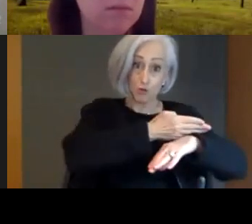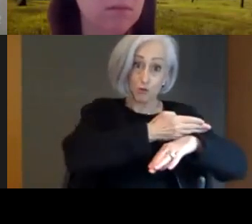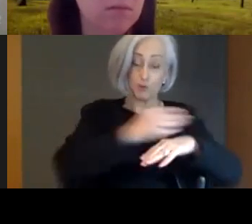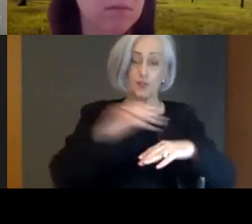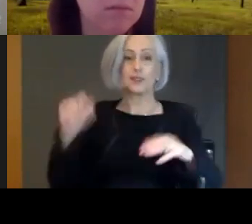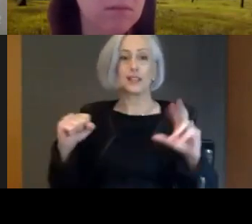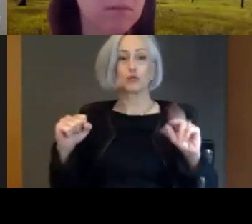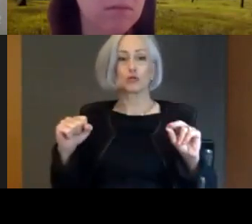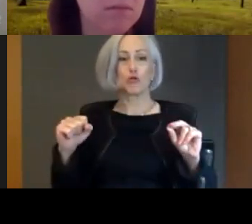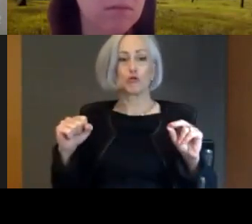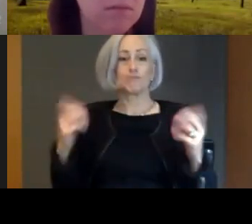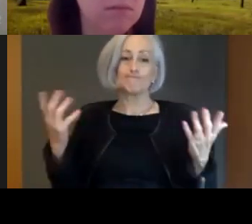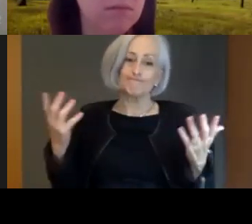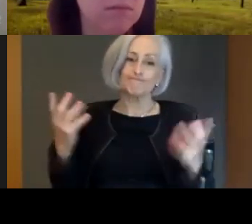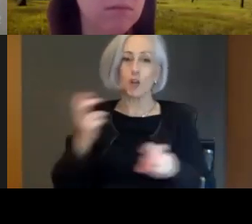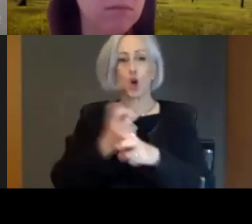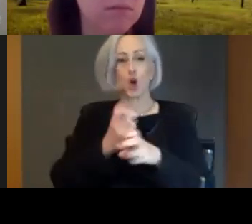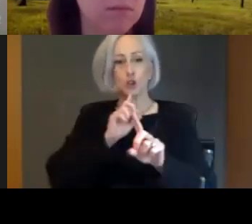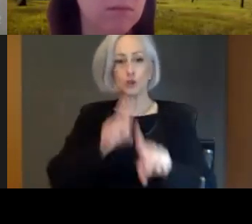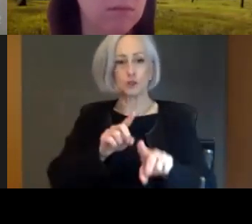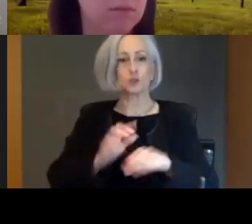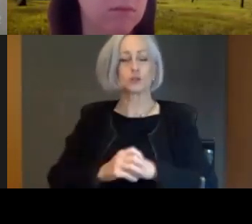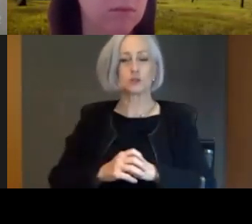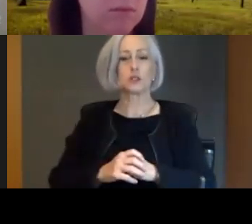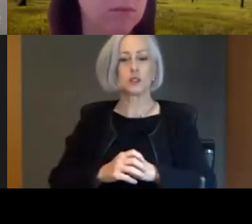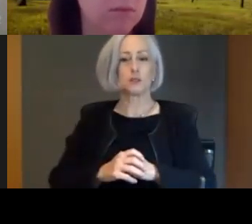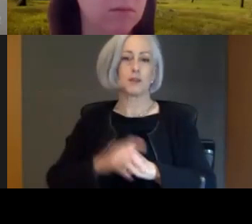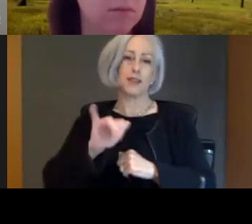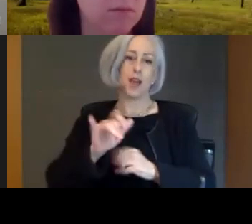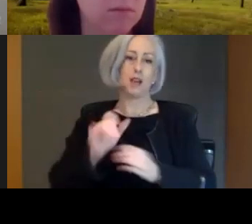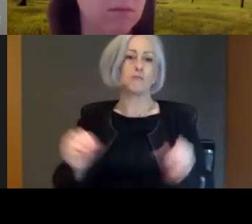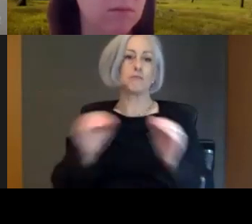to answer, but I think that's a more relevant question.